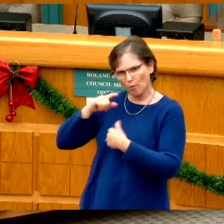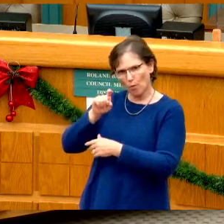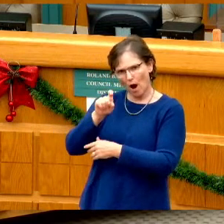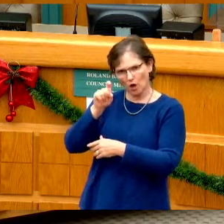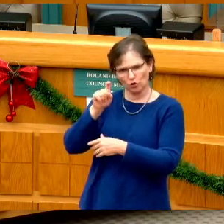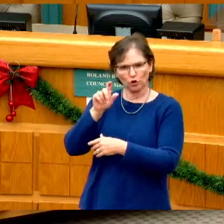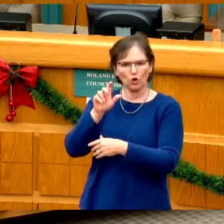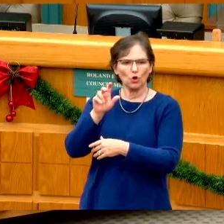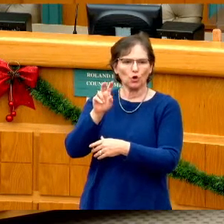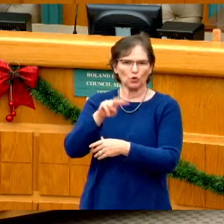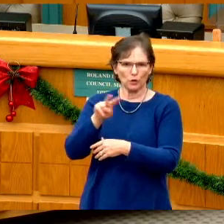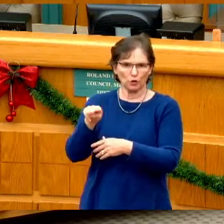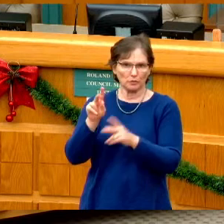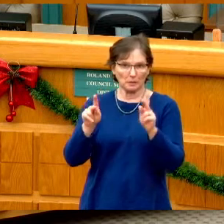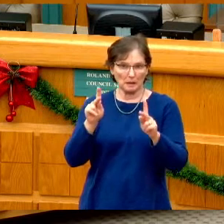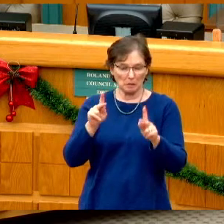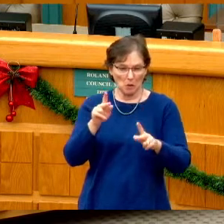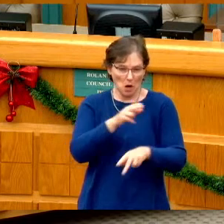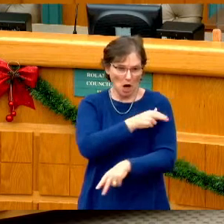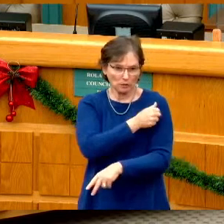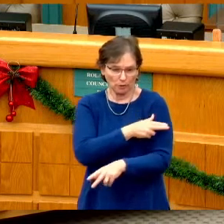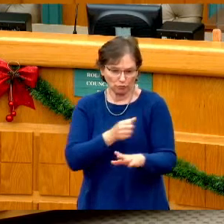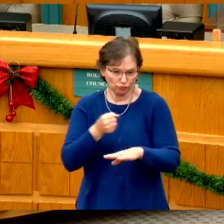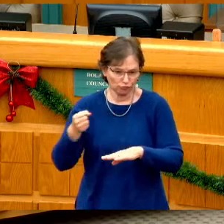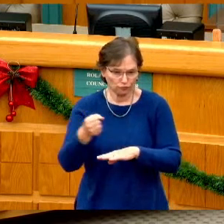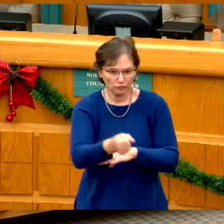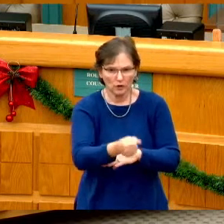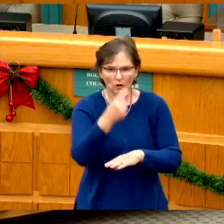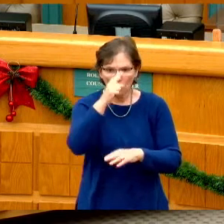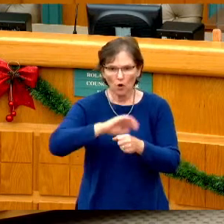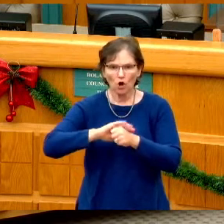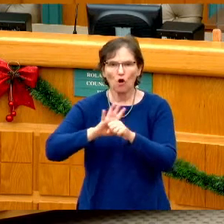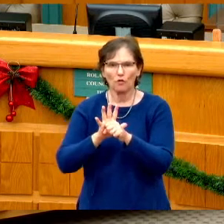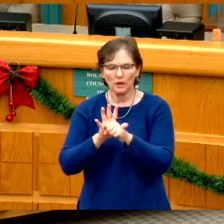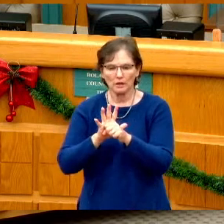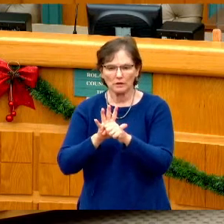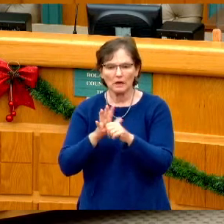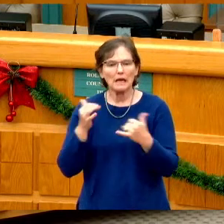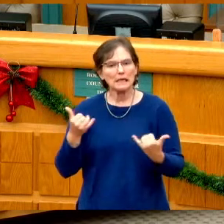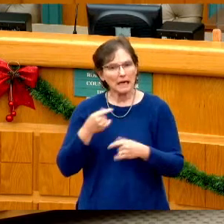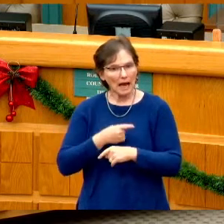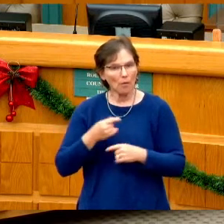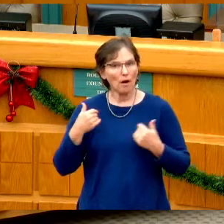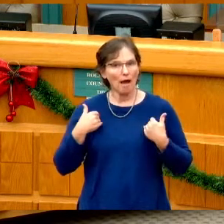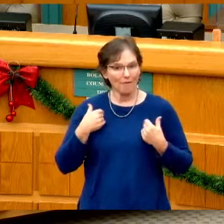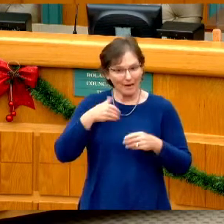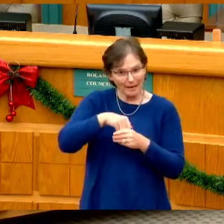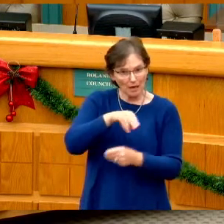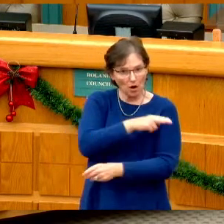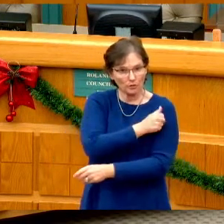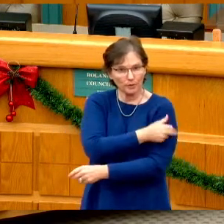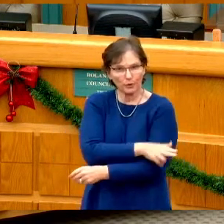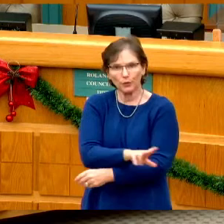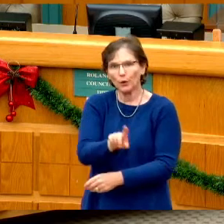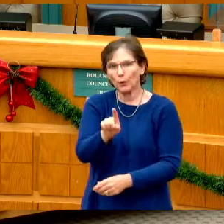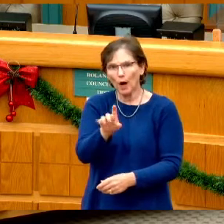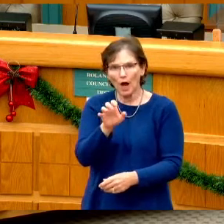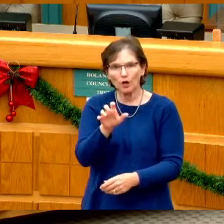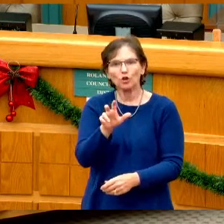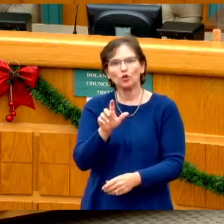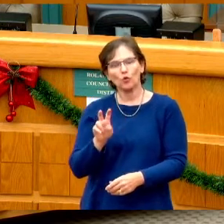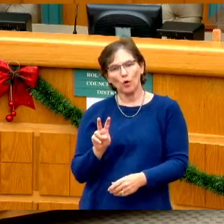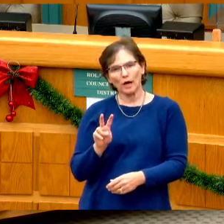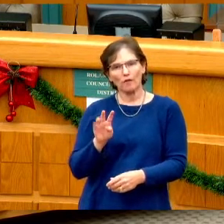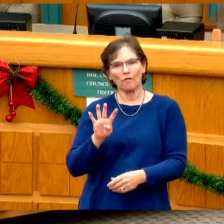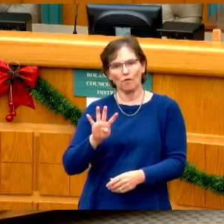hospitalized with COVID-19. And then for today, we have 124 cases. It's been higher than lower, and